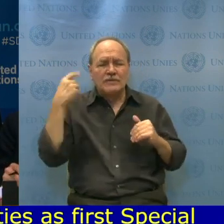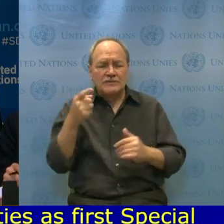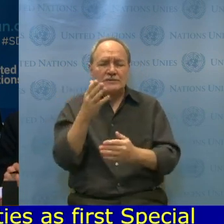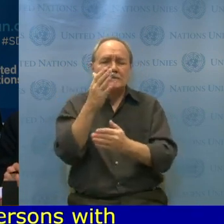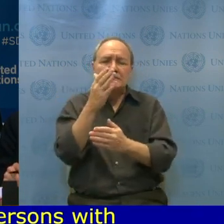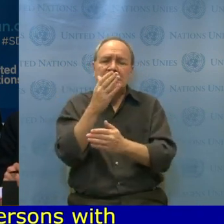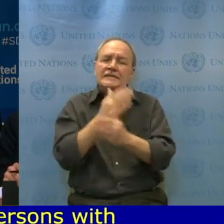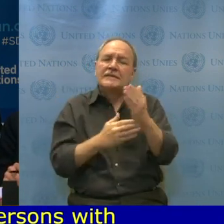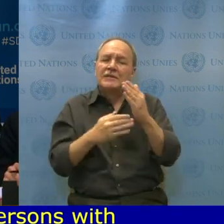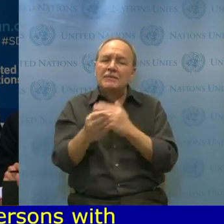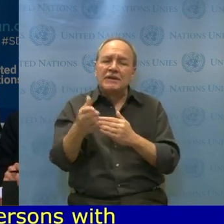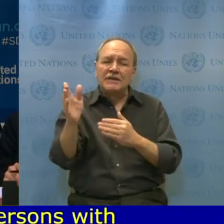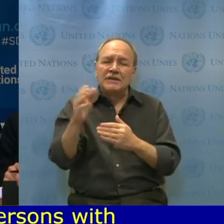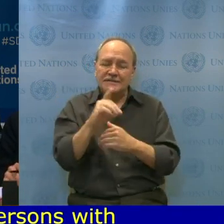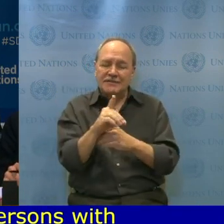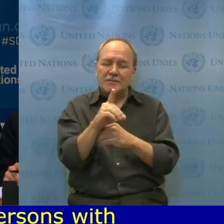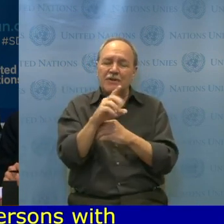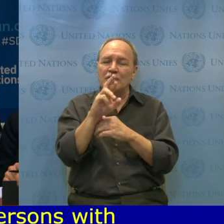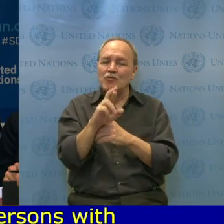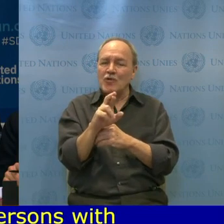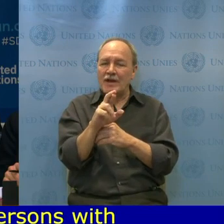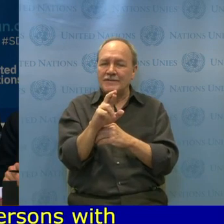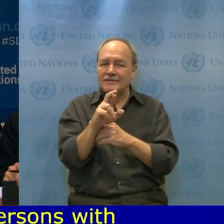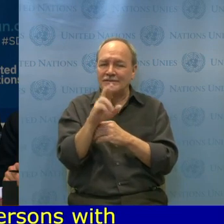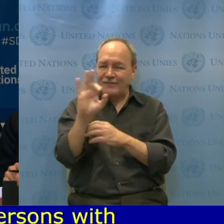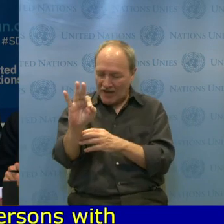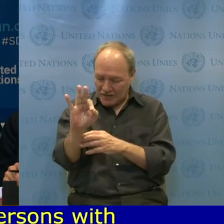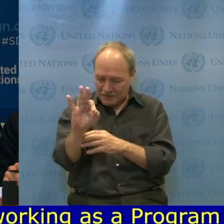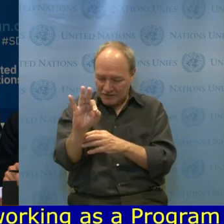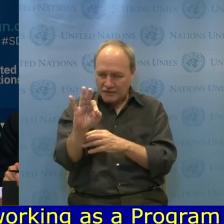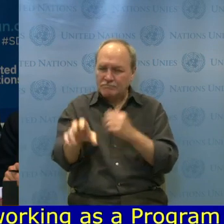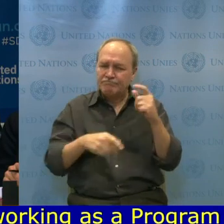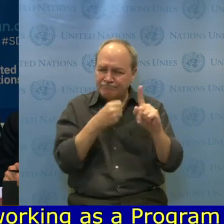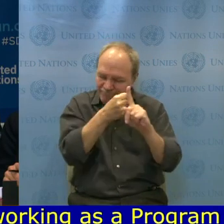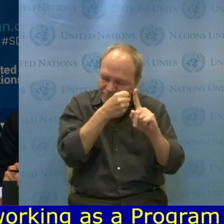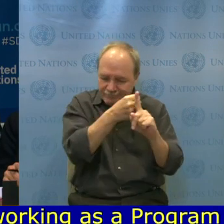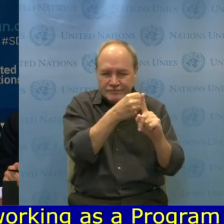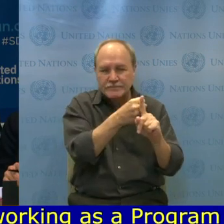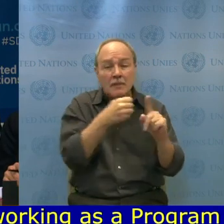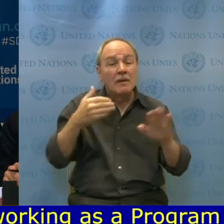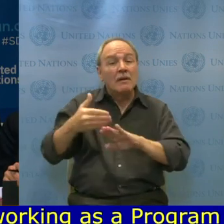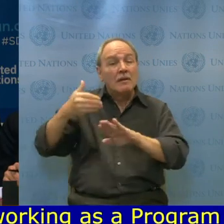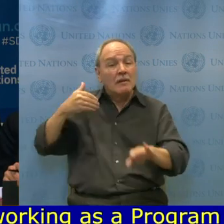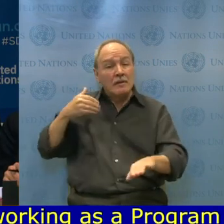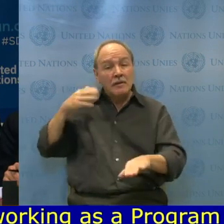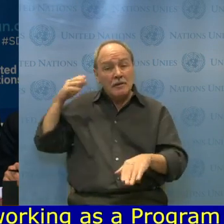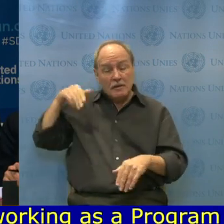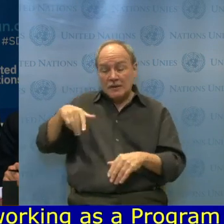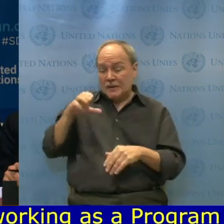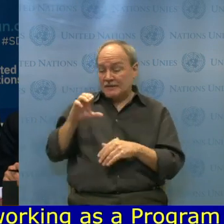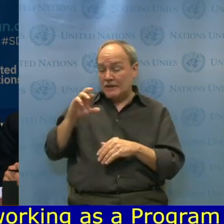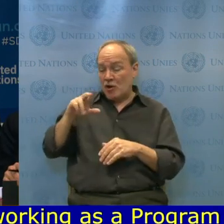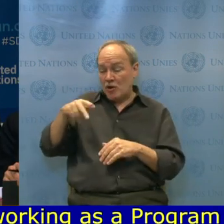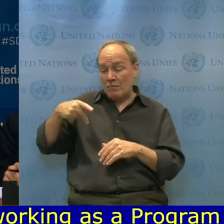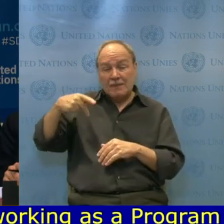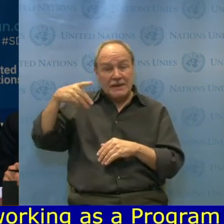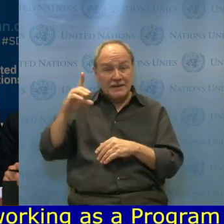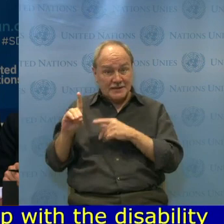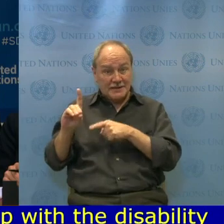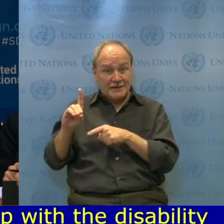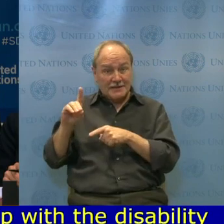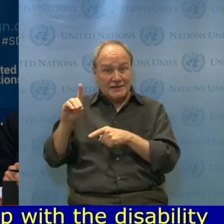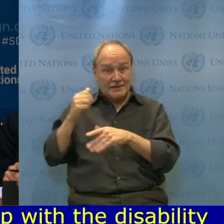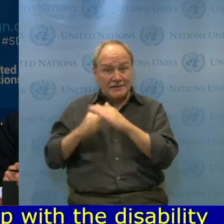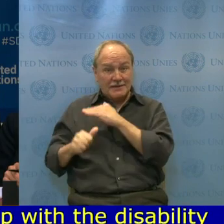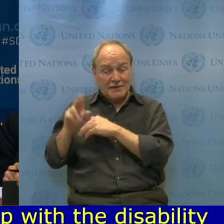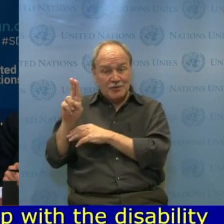Advocacy Fund. She was formerly with the United Nations Secretariat Unit of CRPD, as well as with the